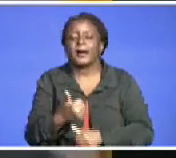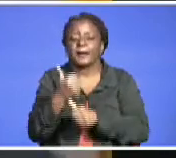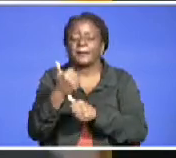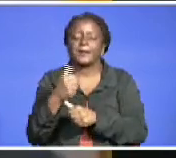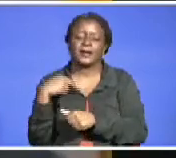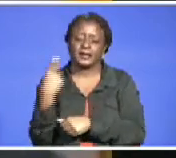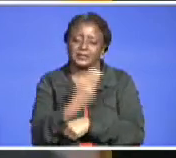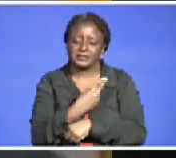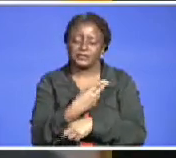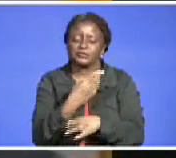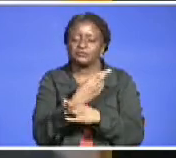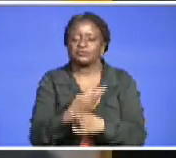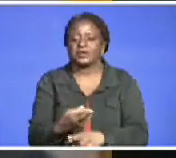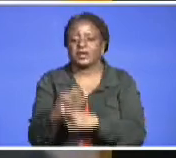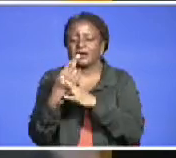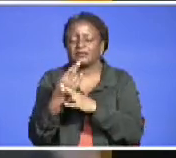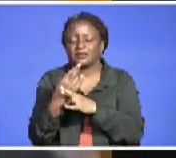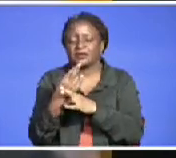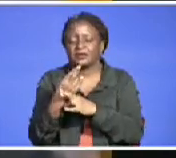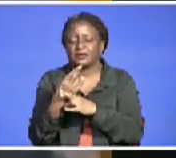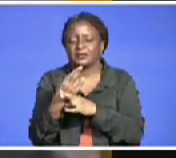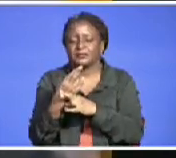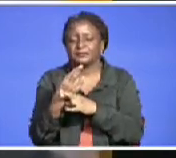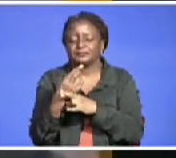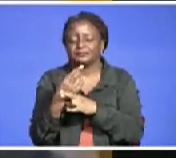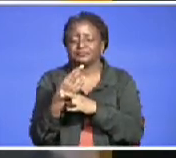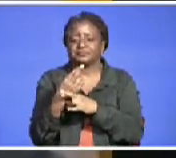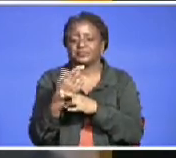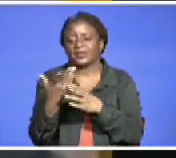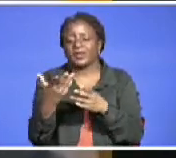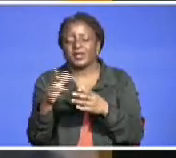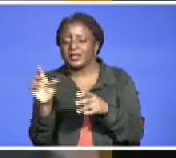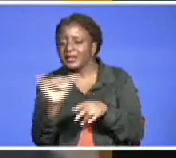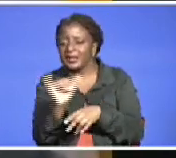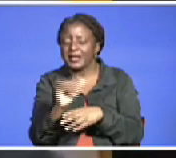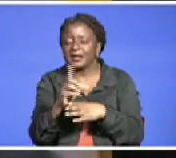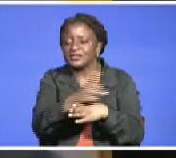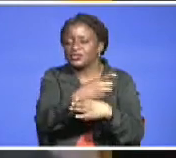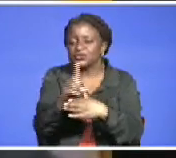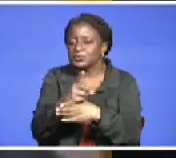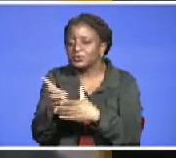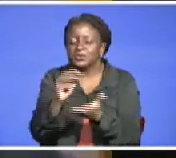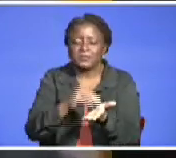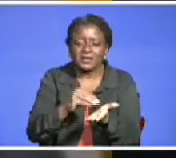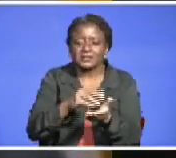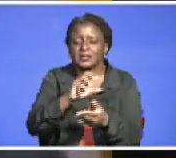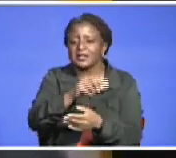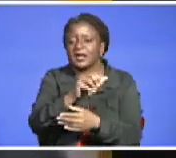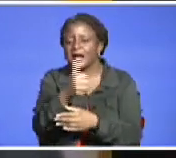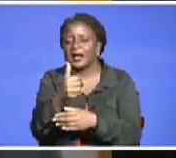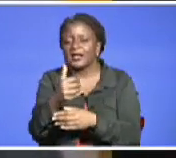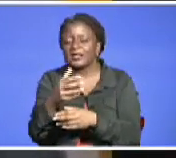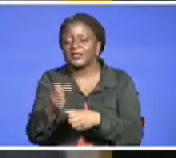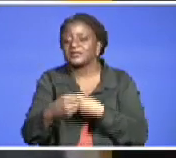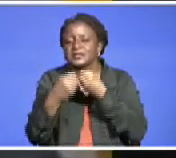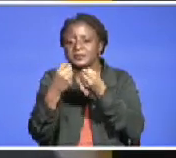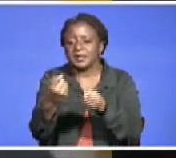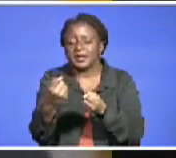Dorian, establish parity in the distribution of medicines and other accoutrements in response to COVID-19,